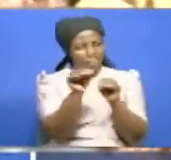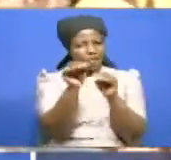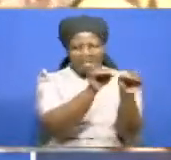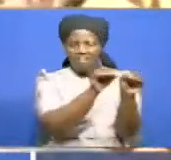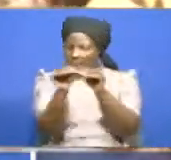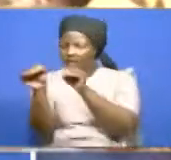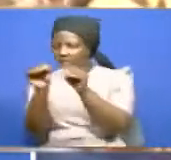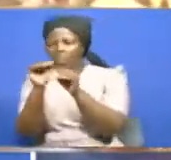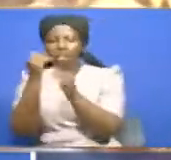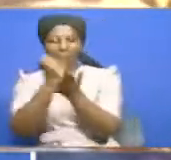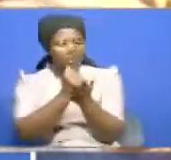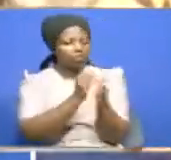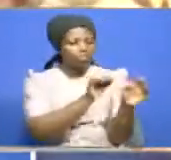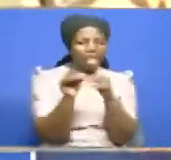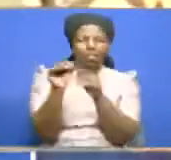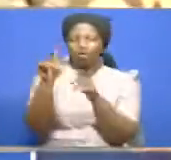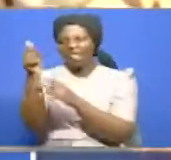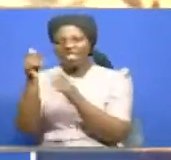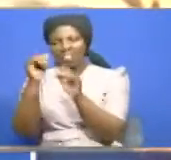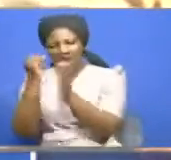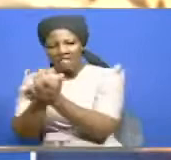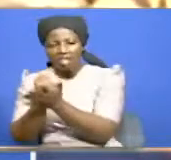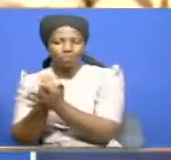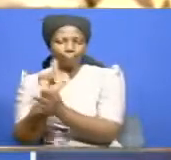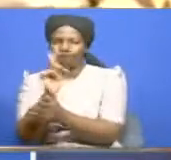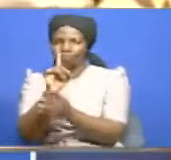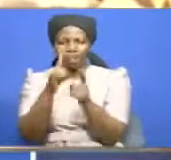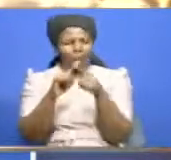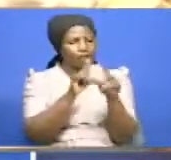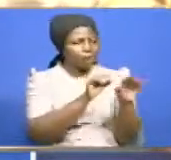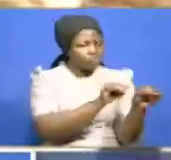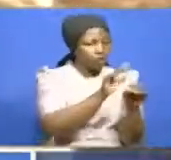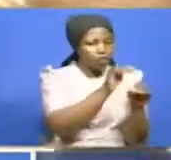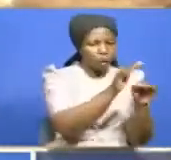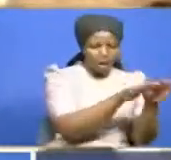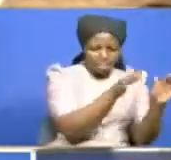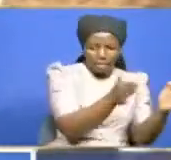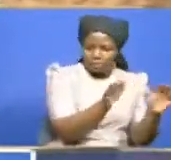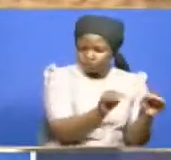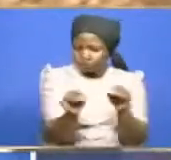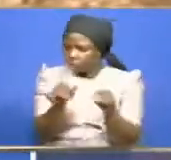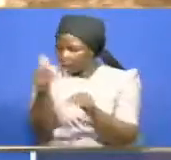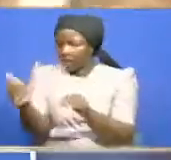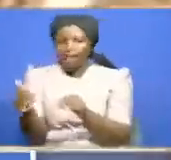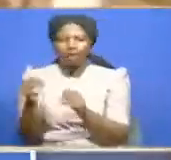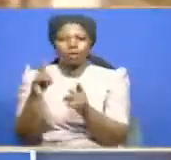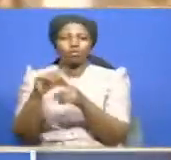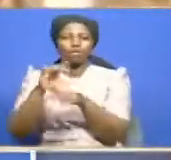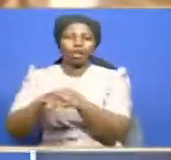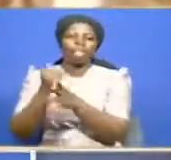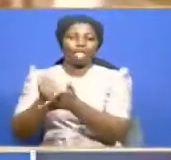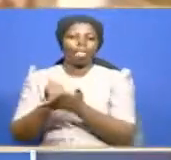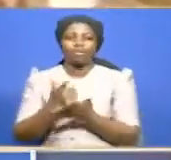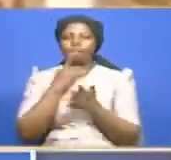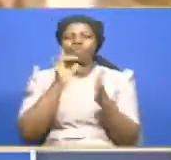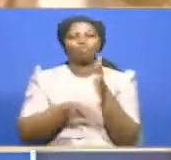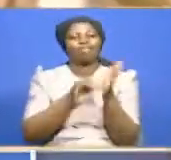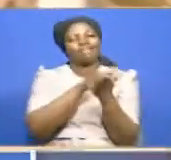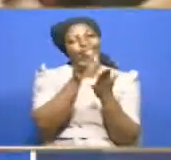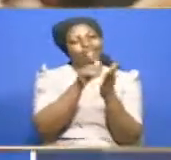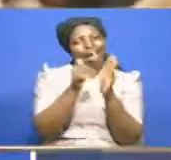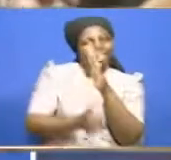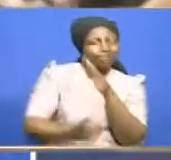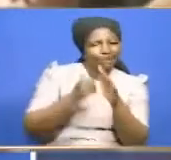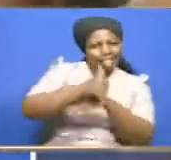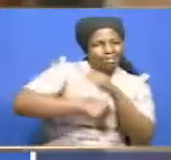office. It's actually just from desk to desk to get help. So far, she said that the centers have been established in